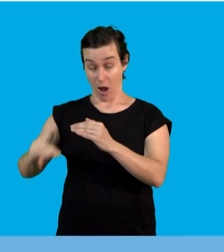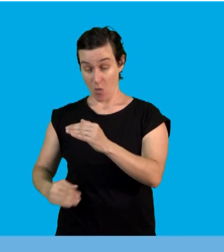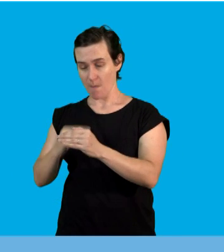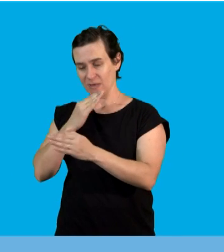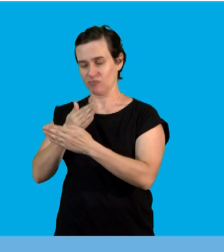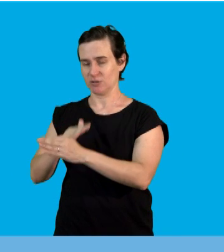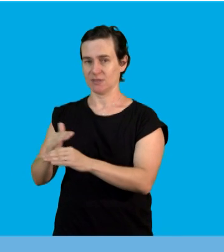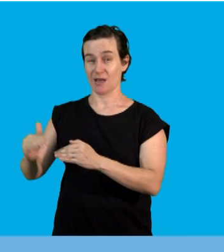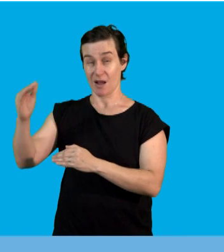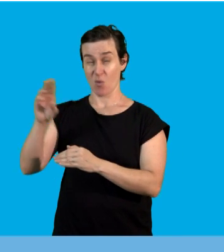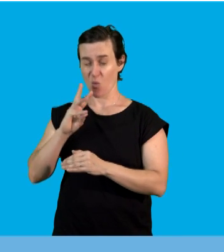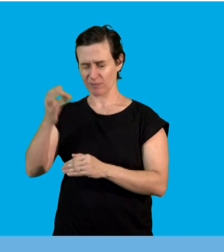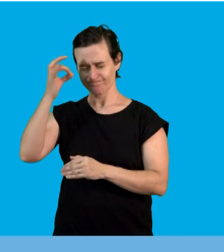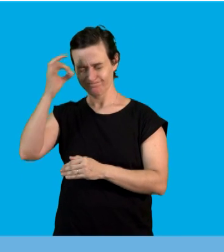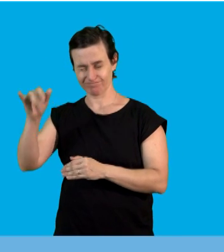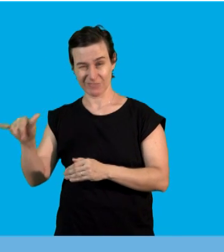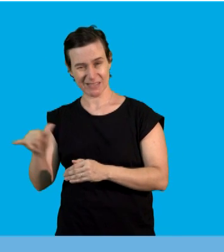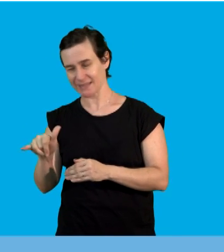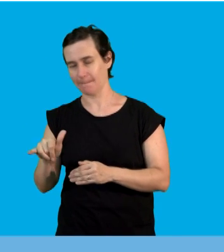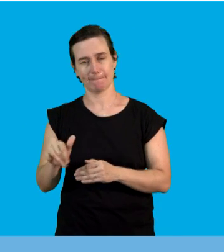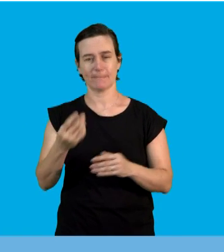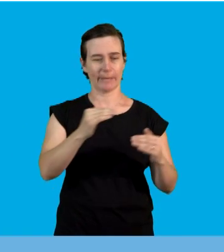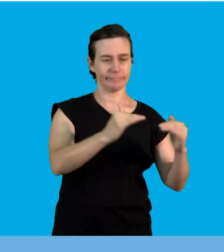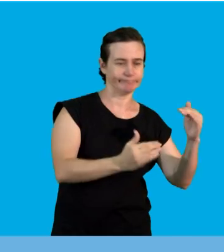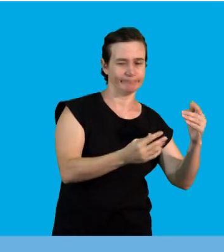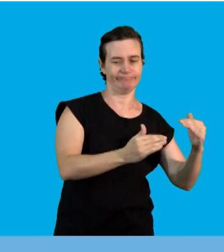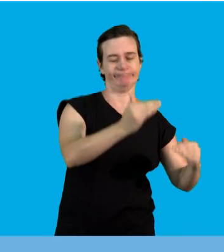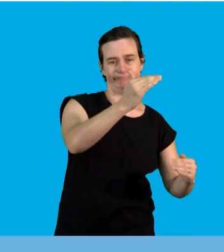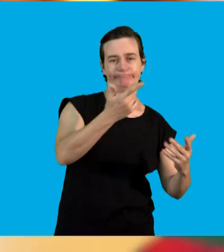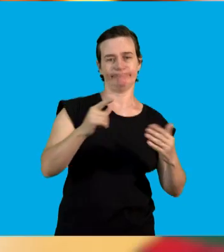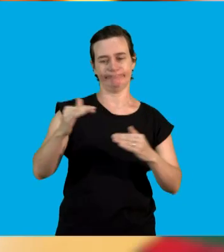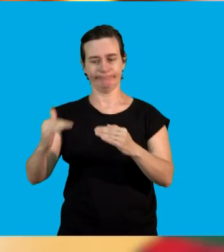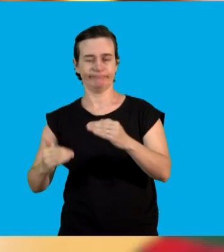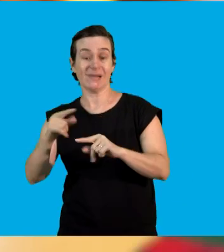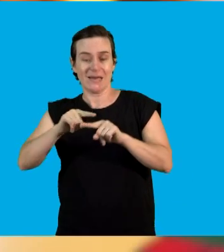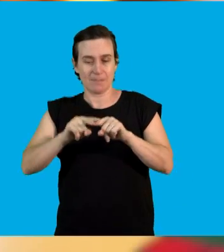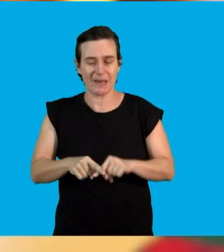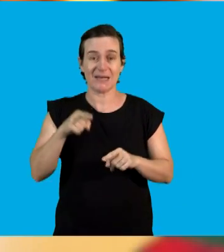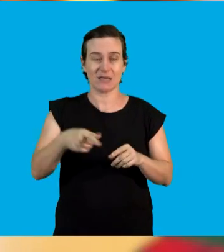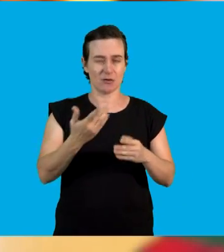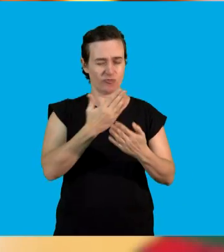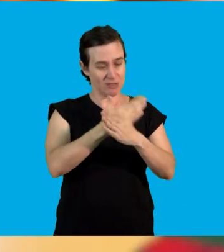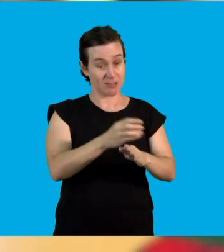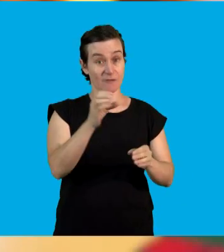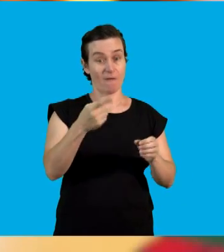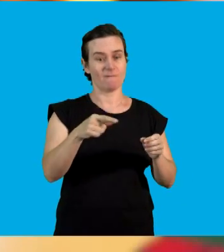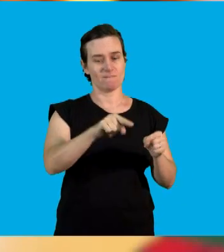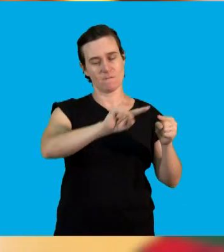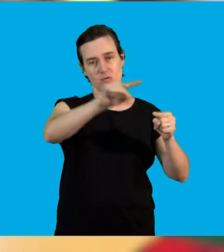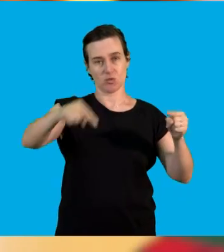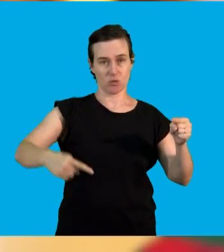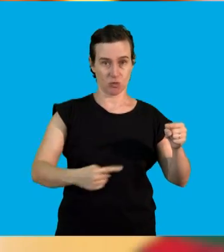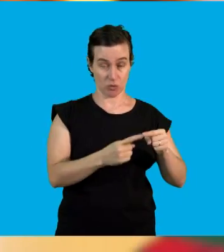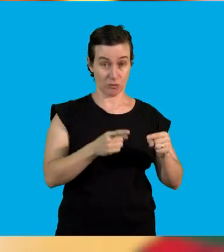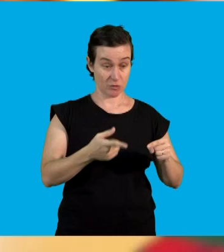will never be the same. Remember, it all depends on the resistance of the circuit. The higher the resistance of the circuit, the lower the current.